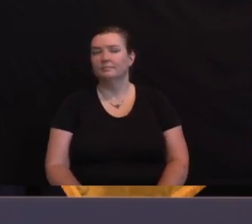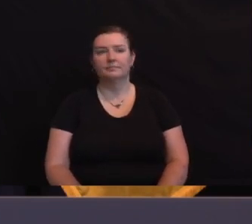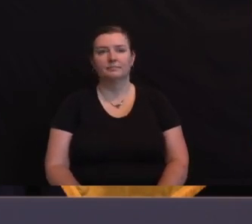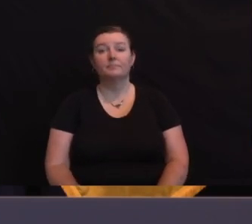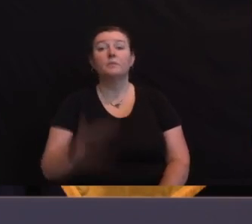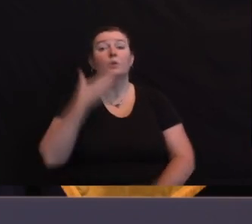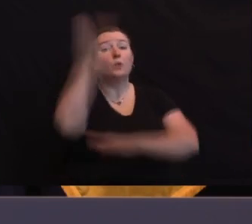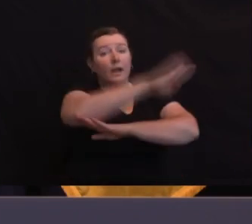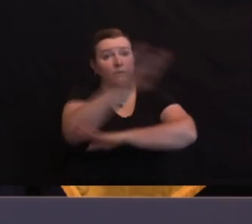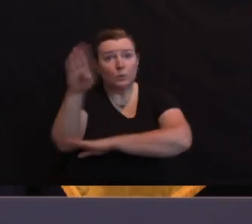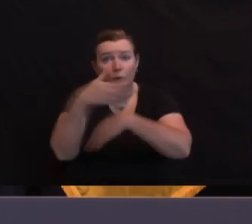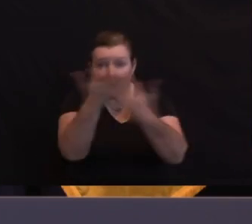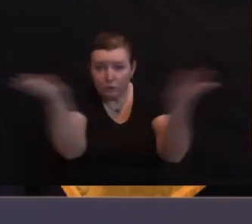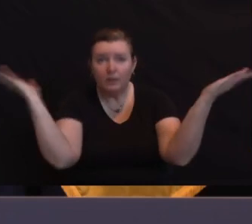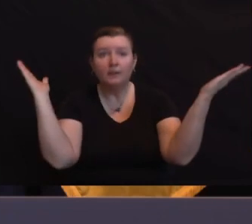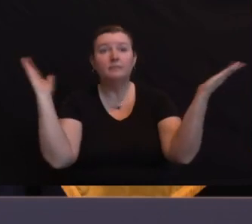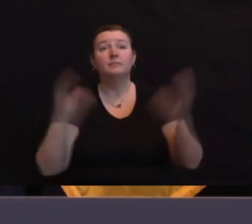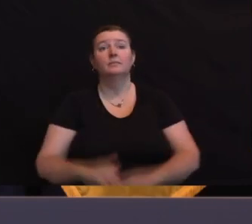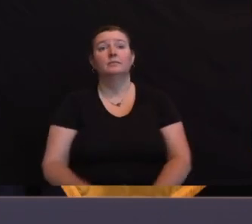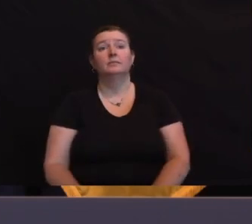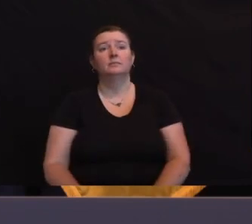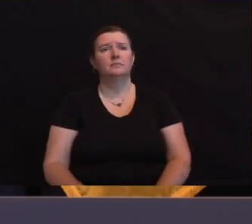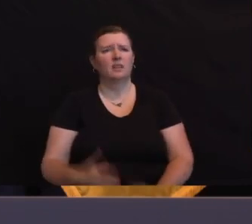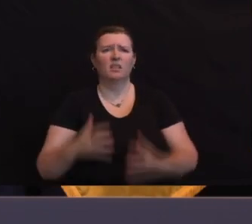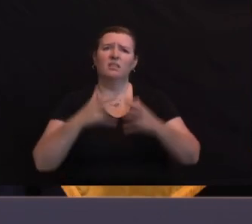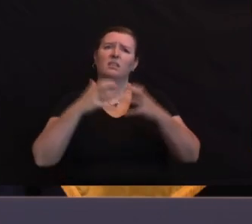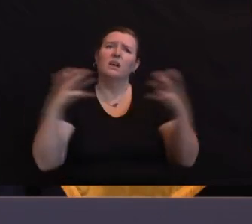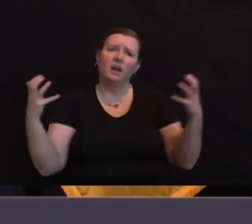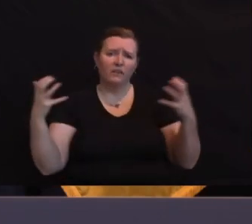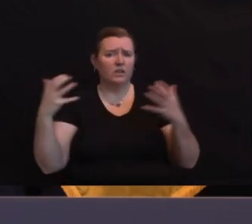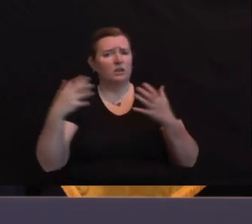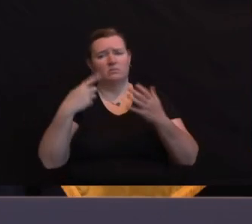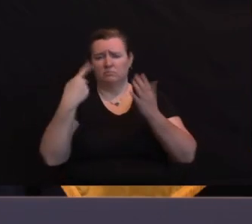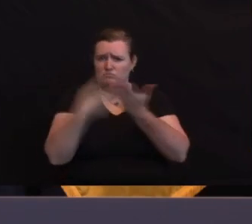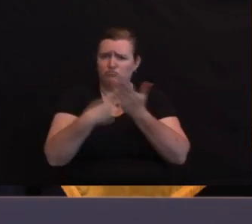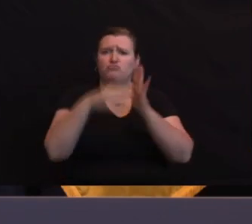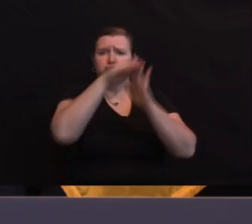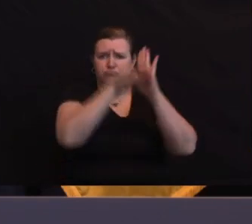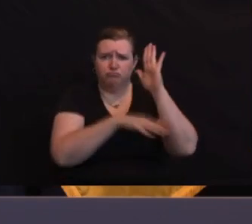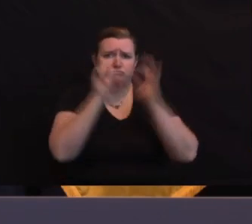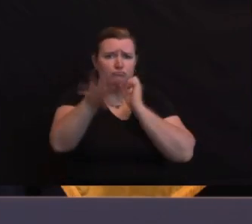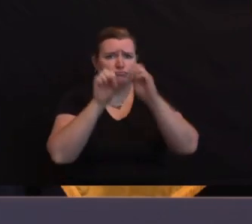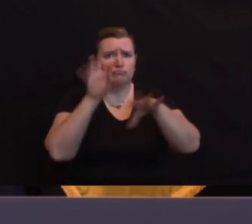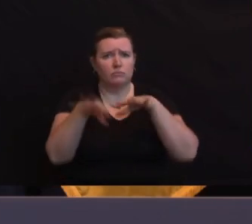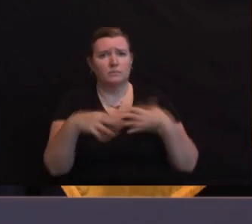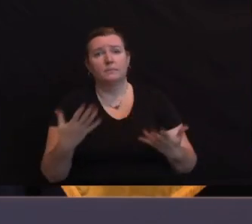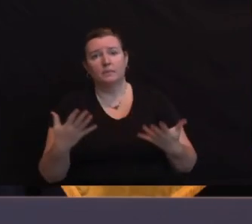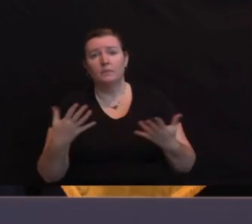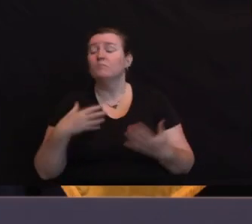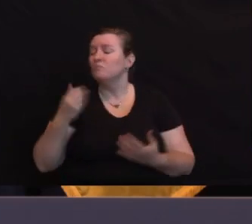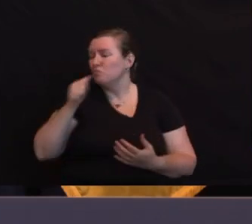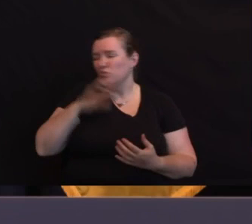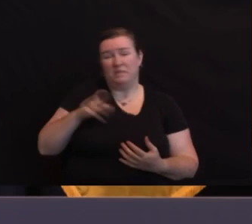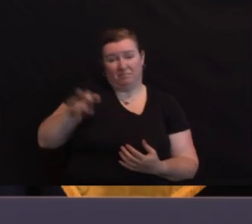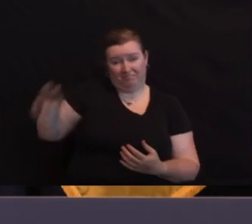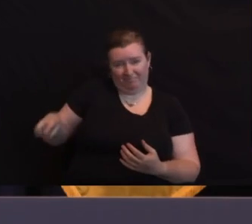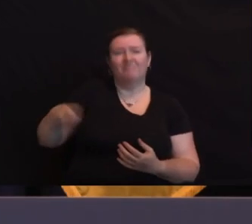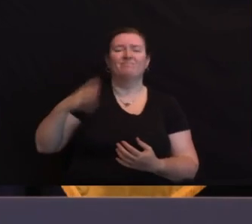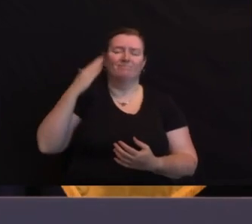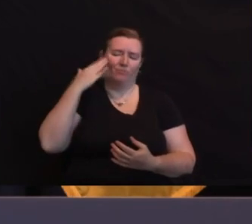Good afternoon, everybody. We got a fair amount of ground to cover, so we'll get right at it. I am honored to be joined by the woman to my right who needs no introduction, the Commissioner of the Department of